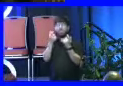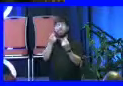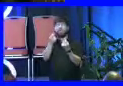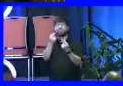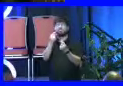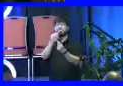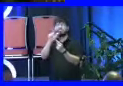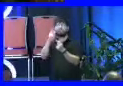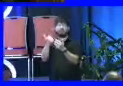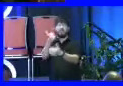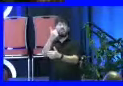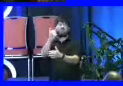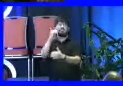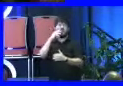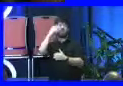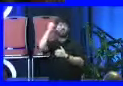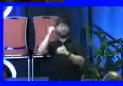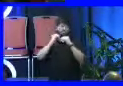older adults?